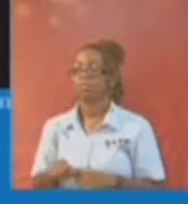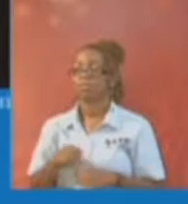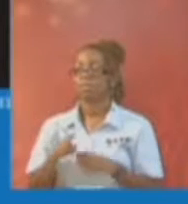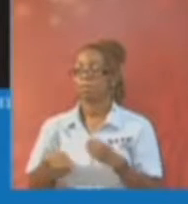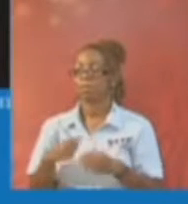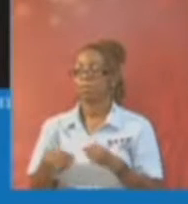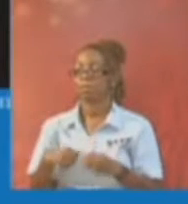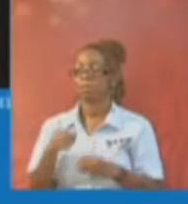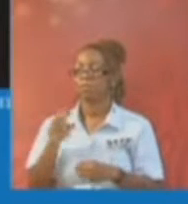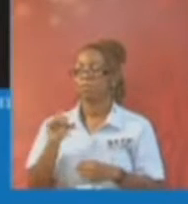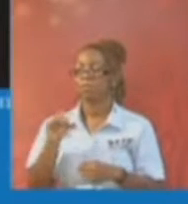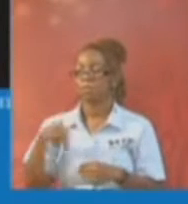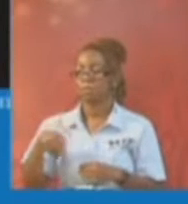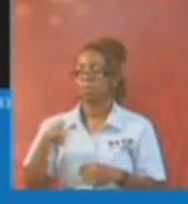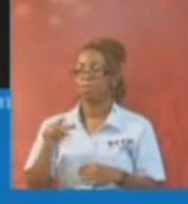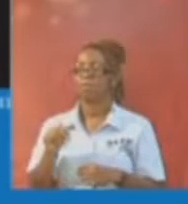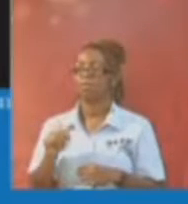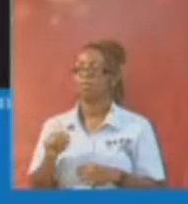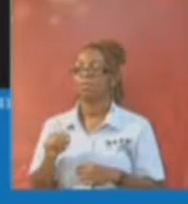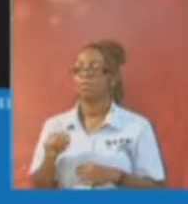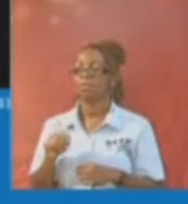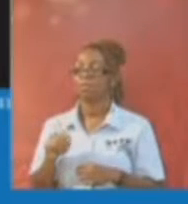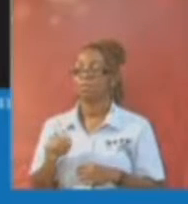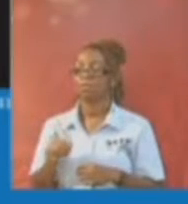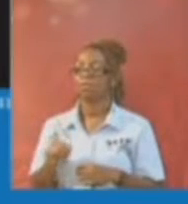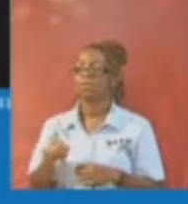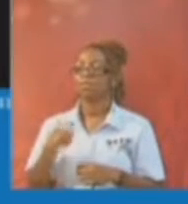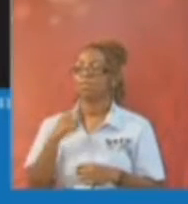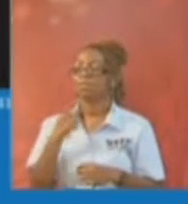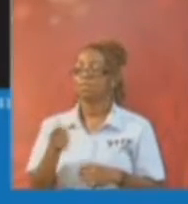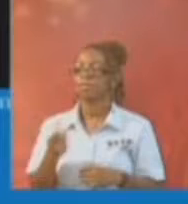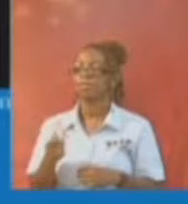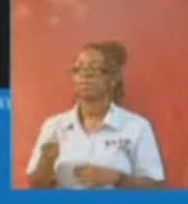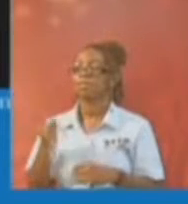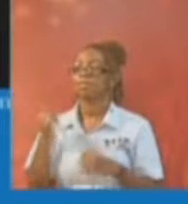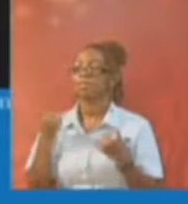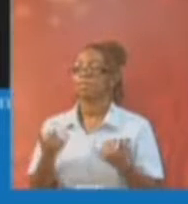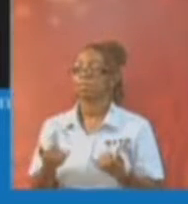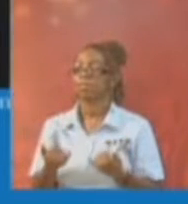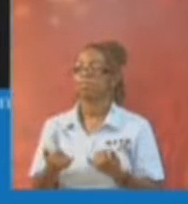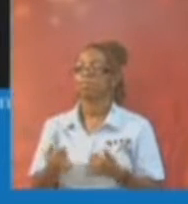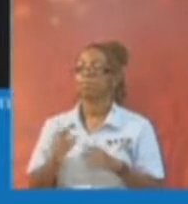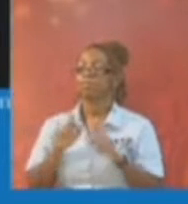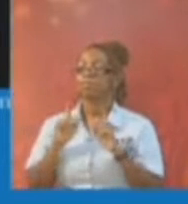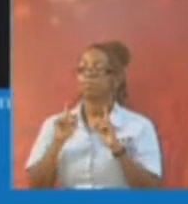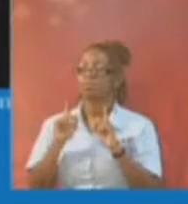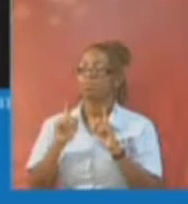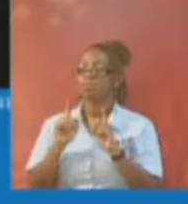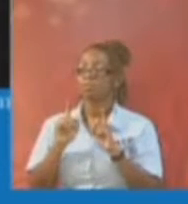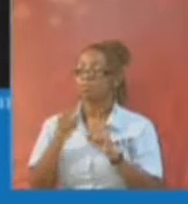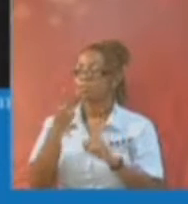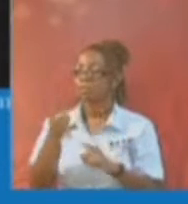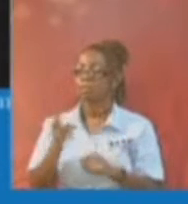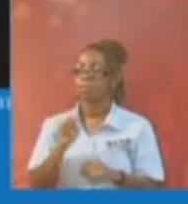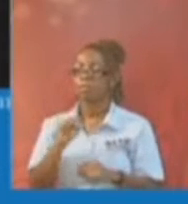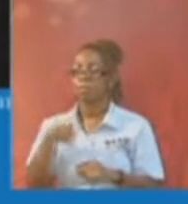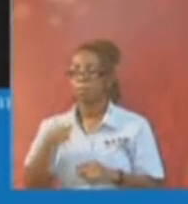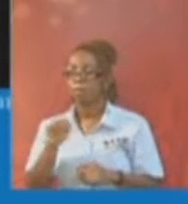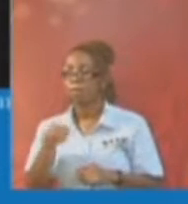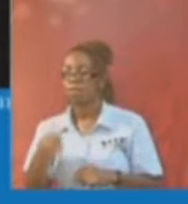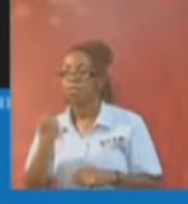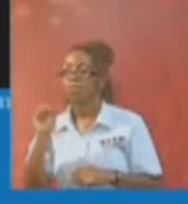that Dr. Hines showed and the area in south of Trinidad that had the dark, the